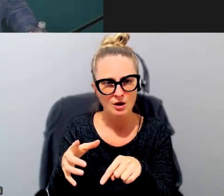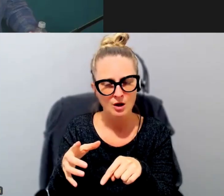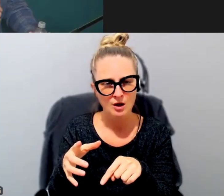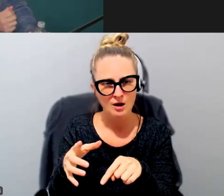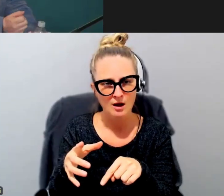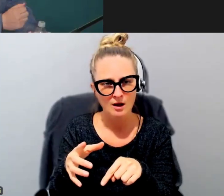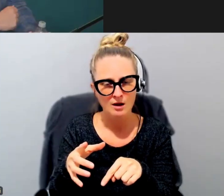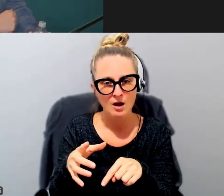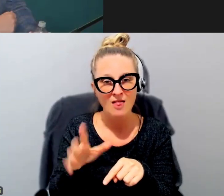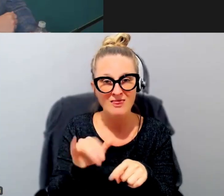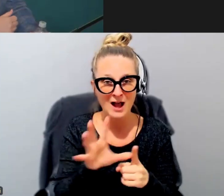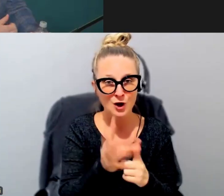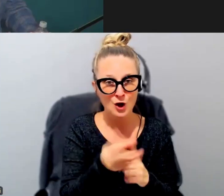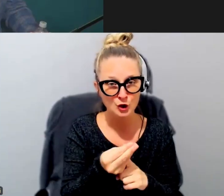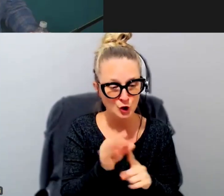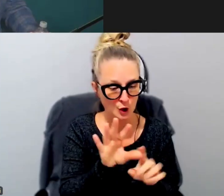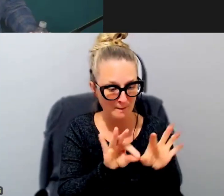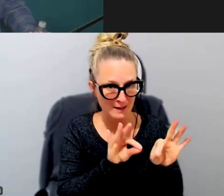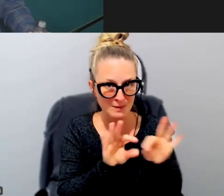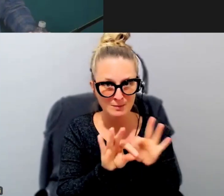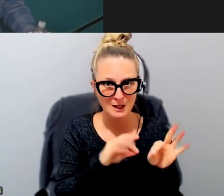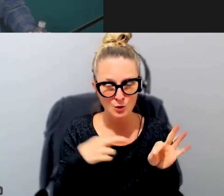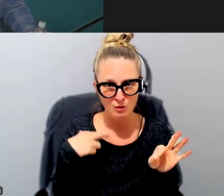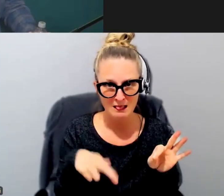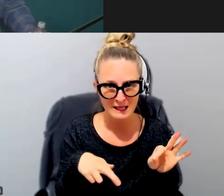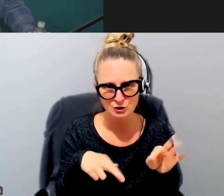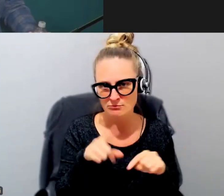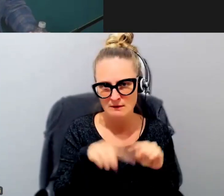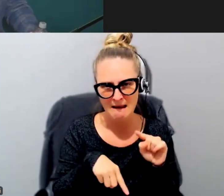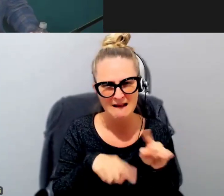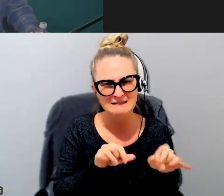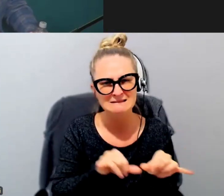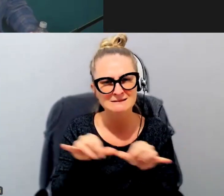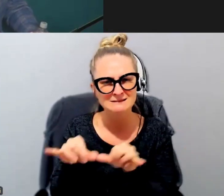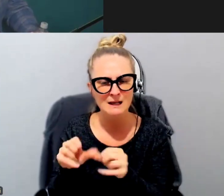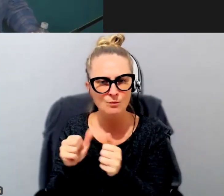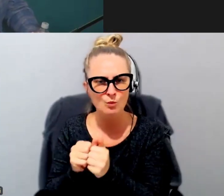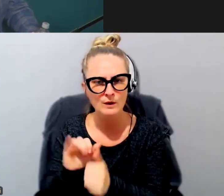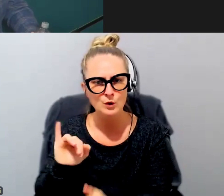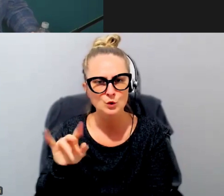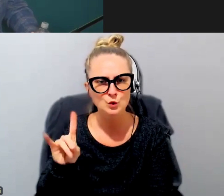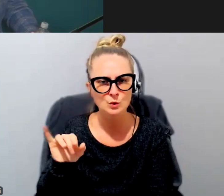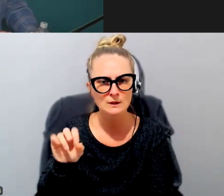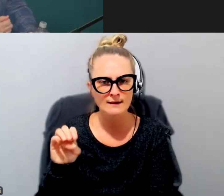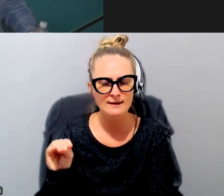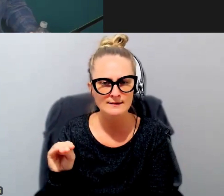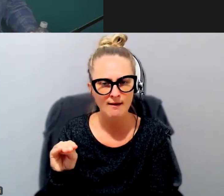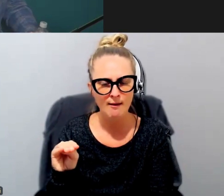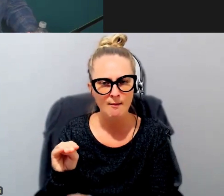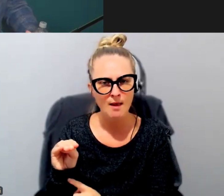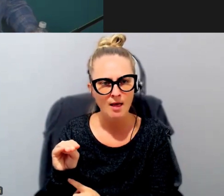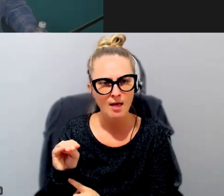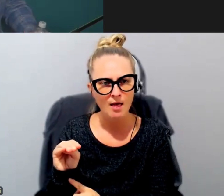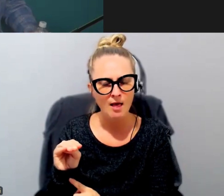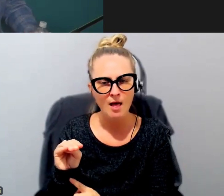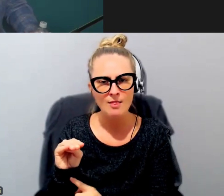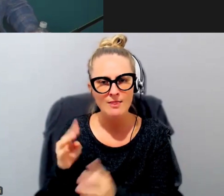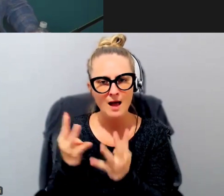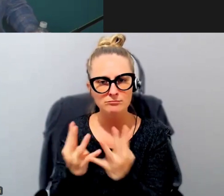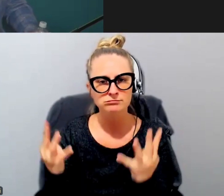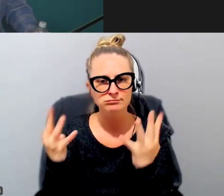ritual from the culture. And it's the same thing with Judaism. You cannot pull out the cultural expression of lighting a Hanukkah